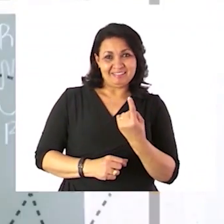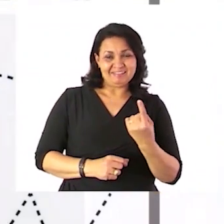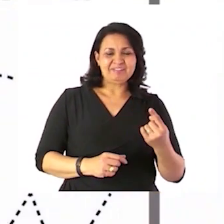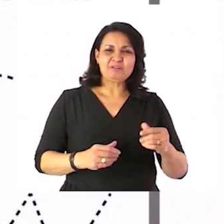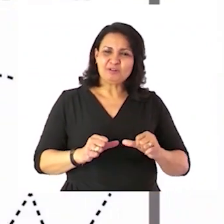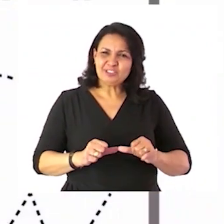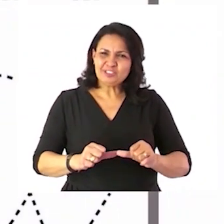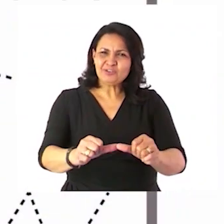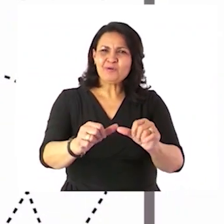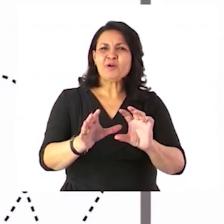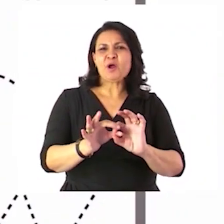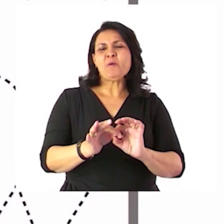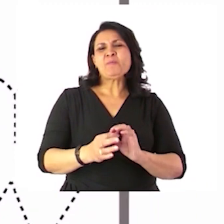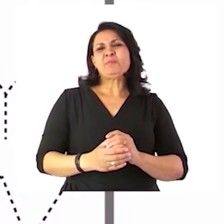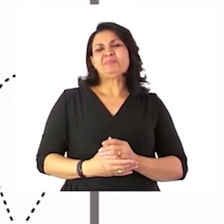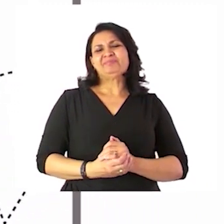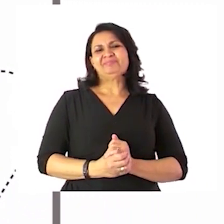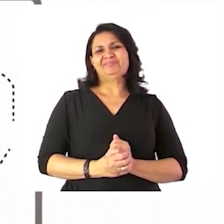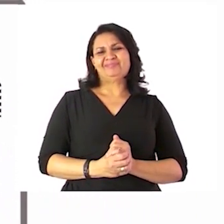exercise at home.